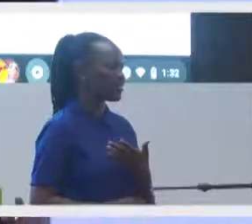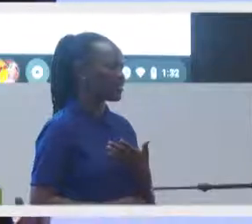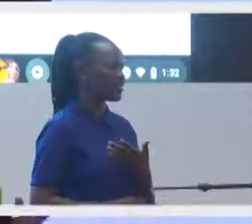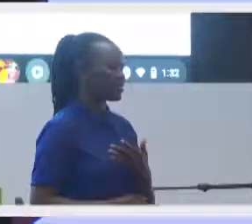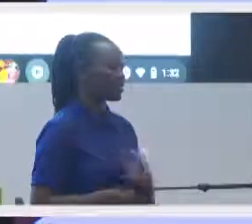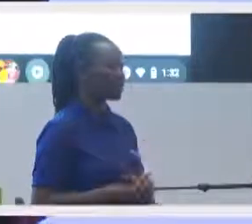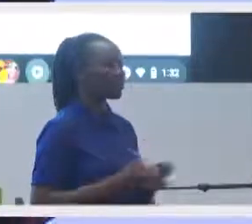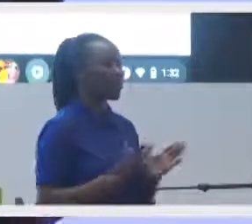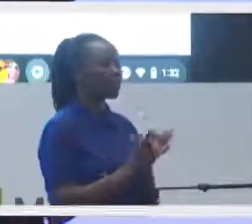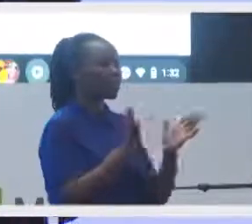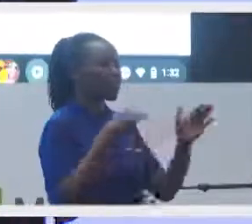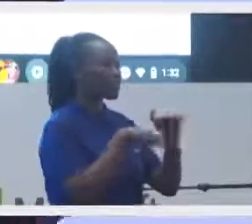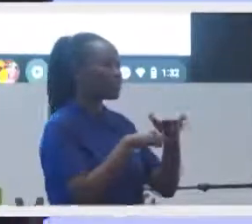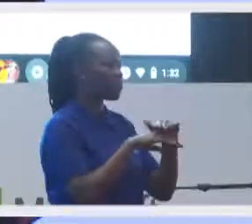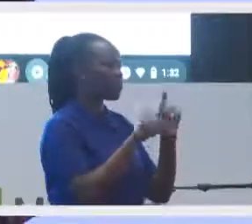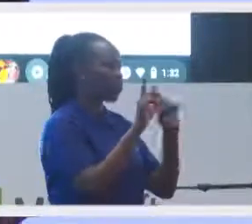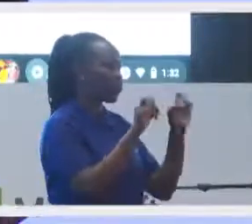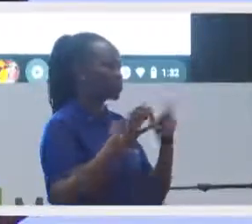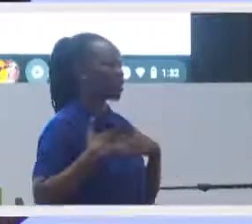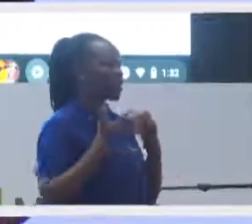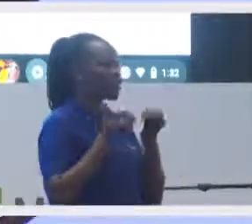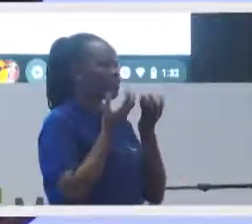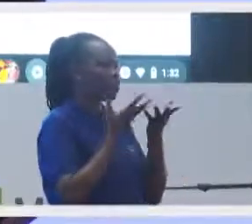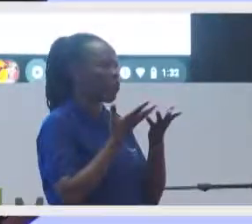General accessibility questions and info.